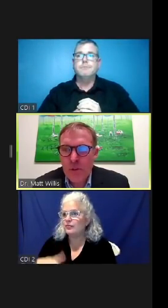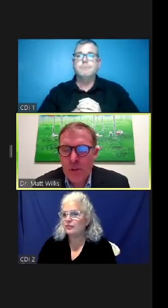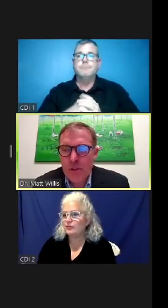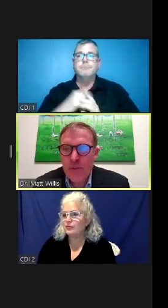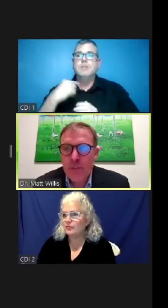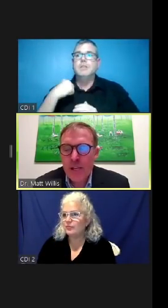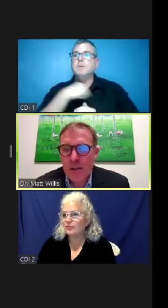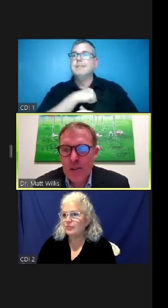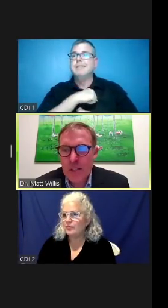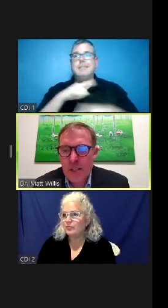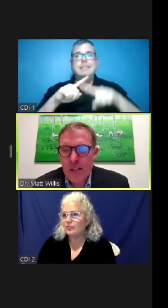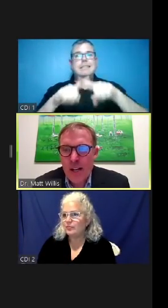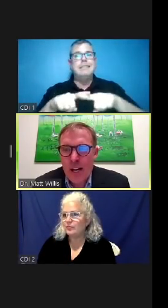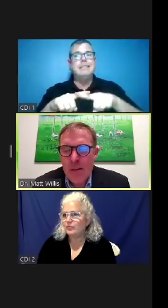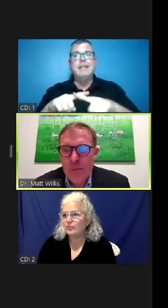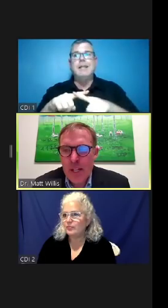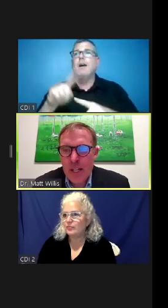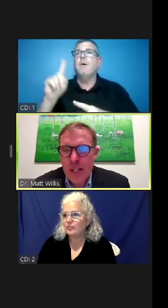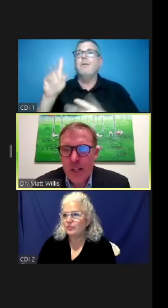of 250,000,